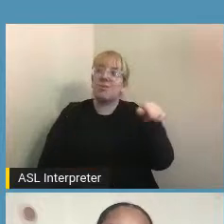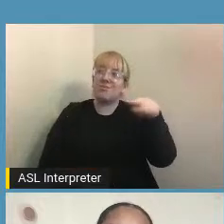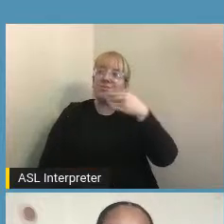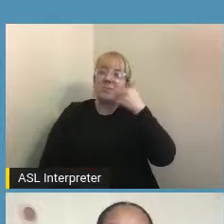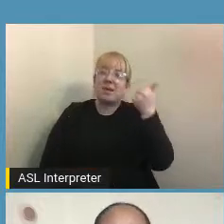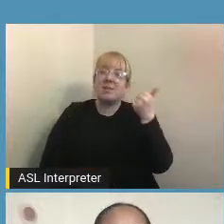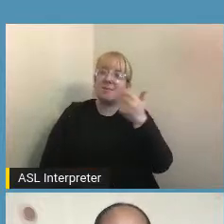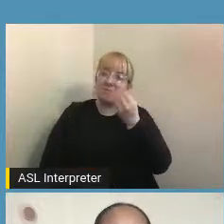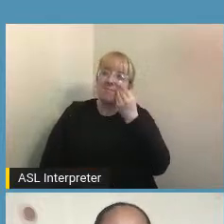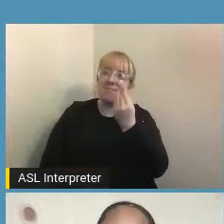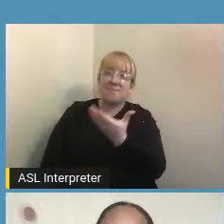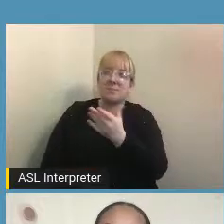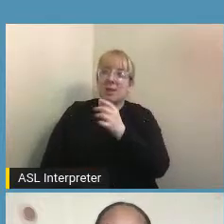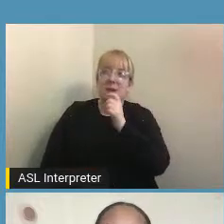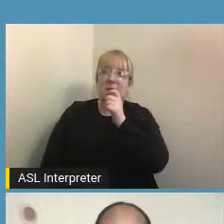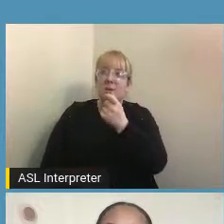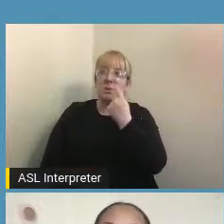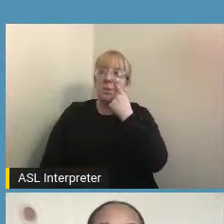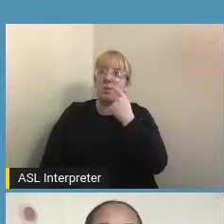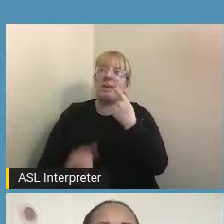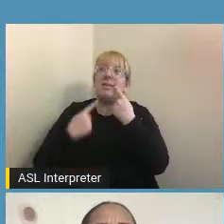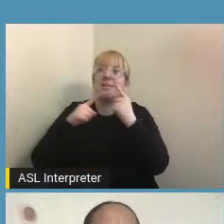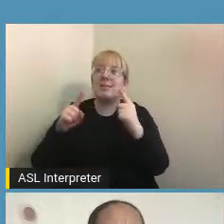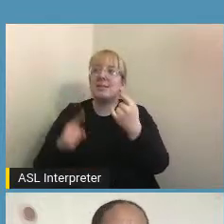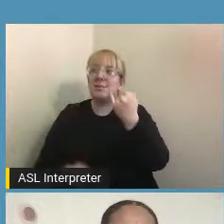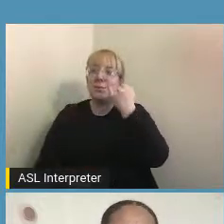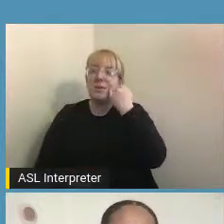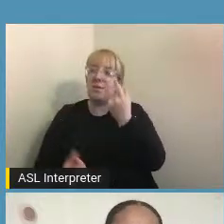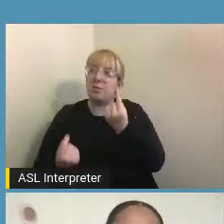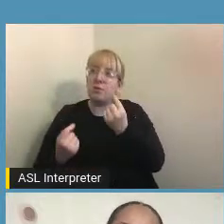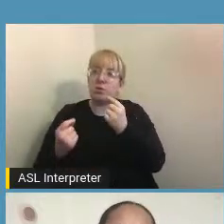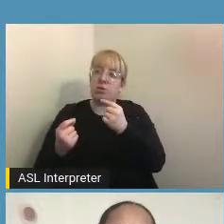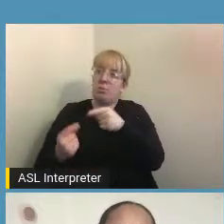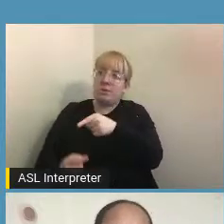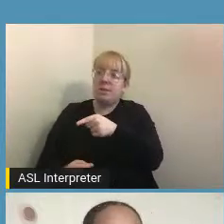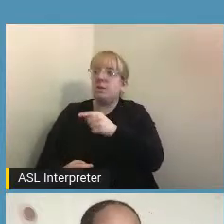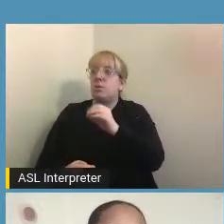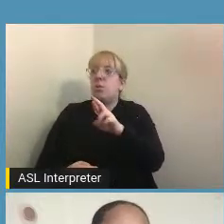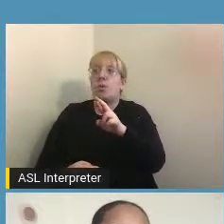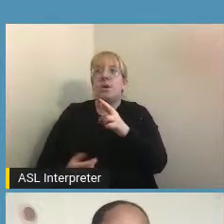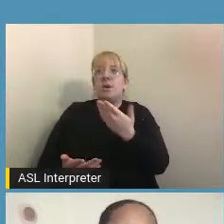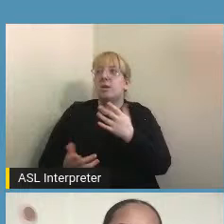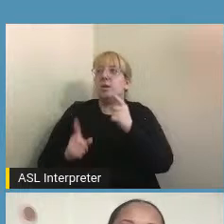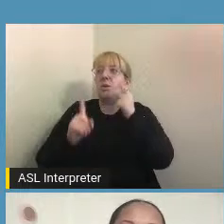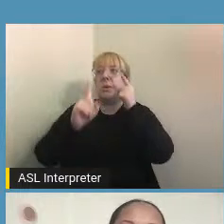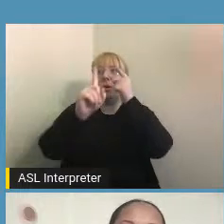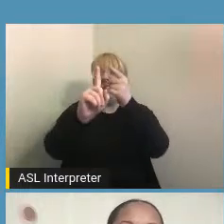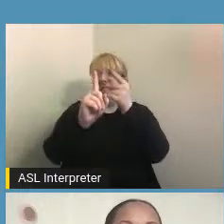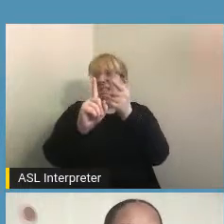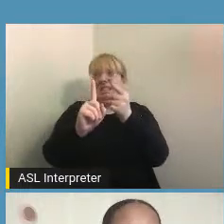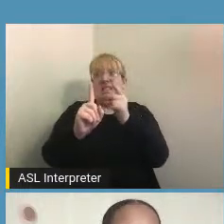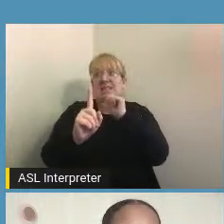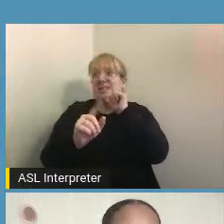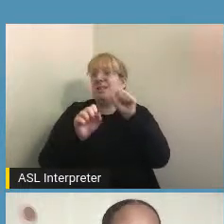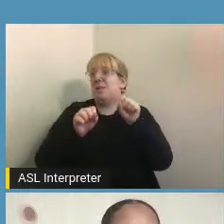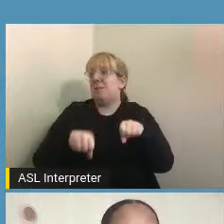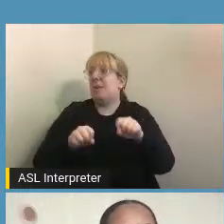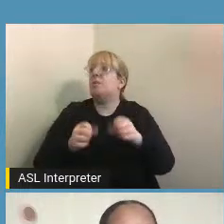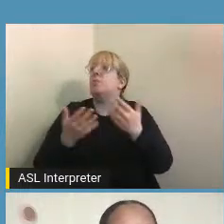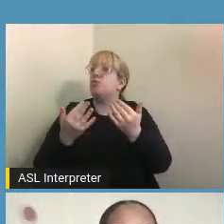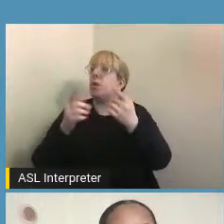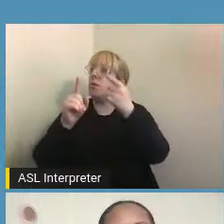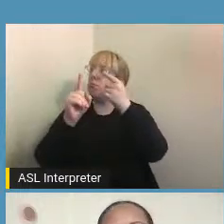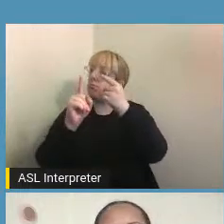know, like, hey, I don't think we'll be successful here, or hey, we're shooting a little too high. Let's bring the goals down